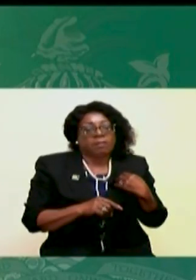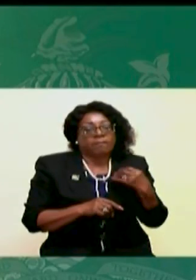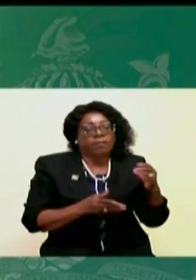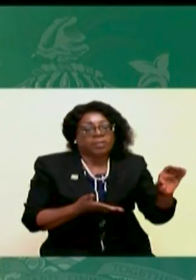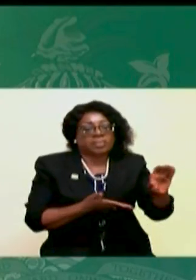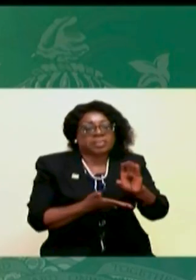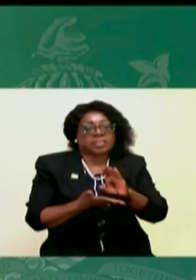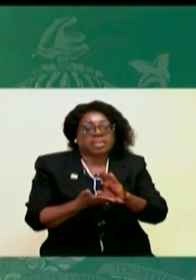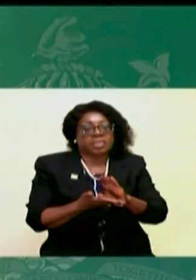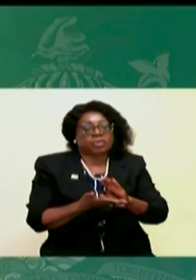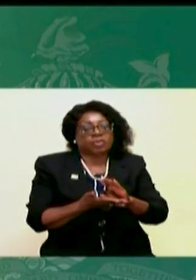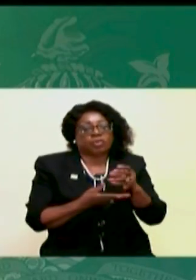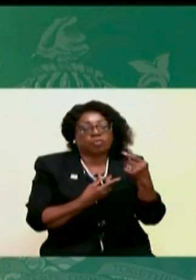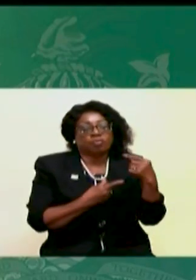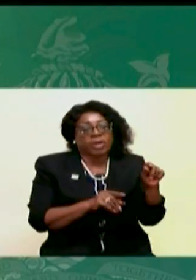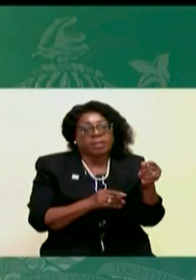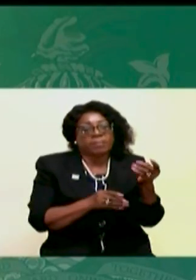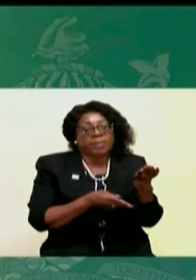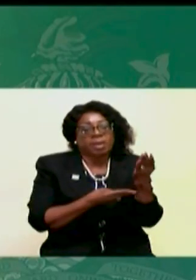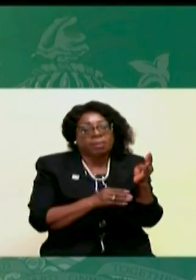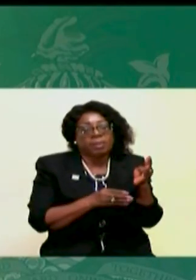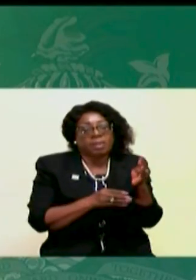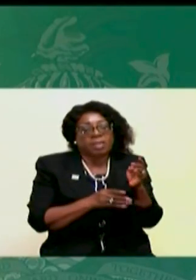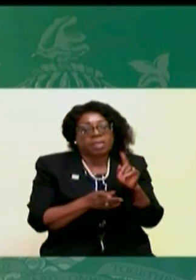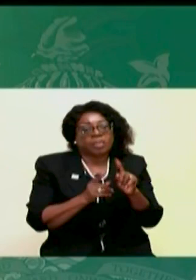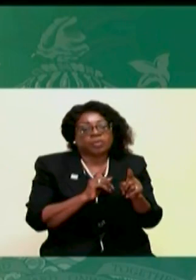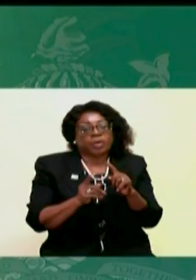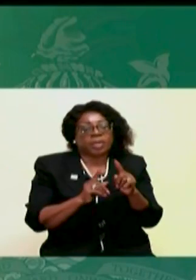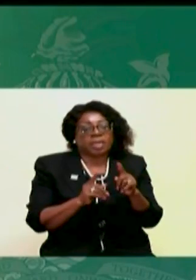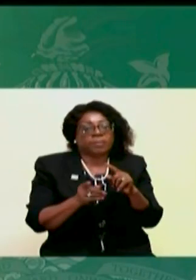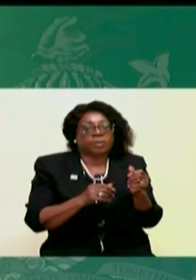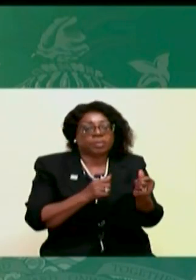Central Grand Bahama talk about sports, I was so,